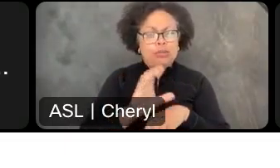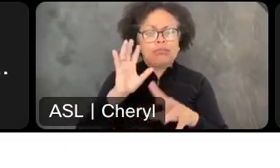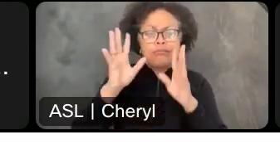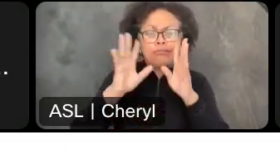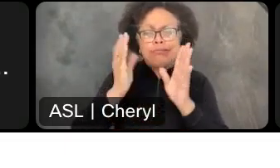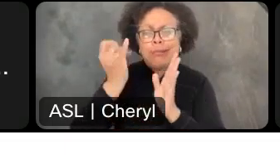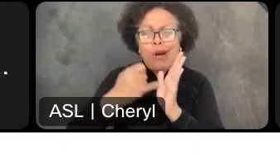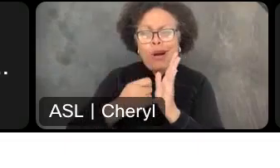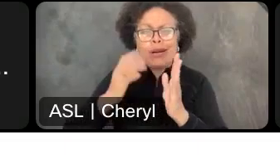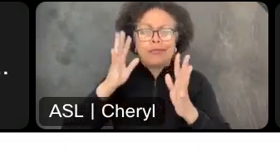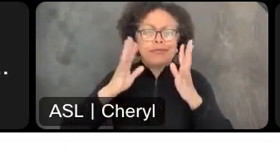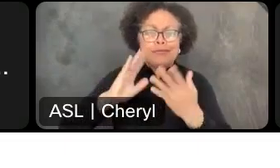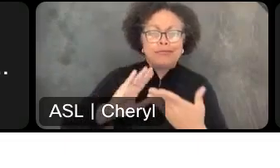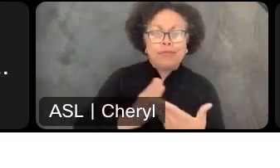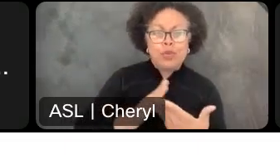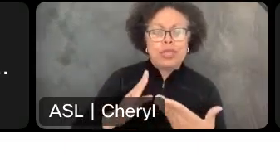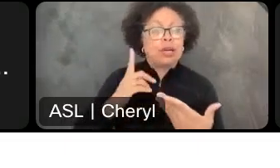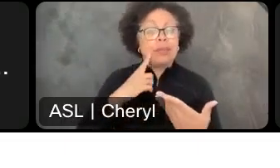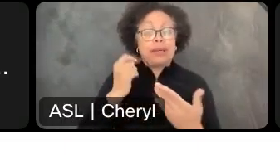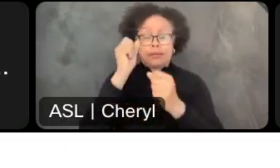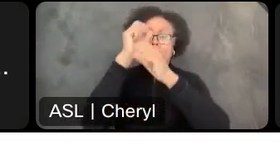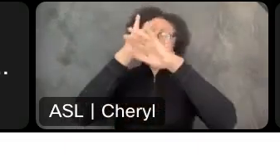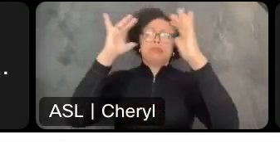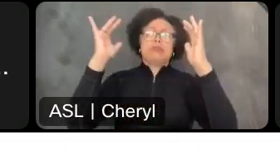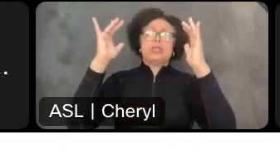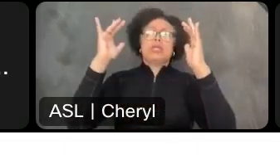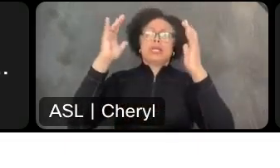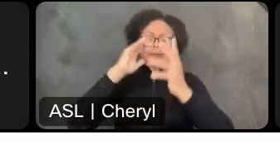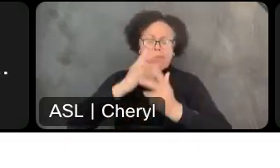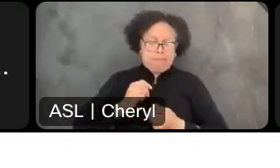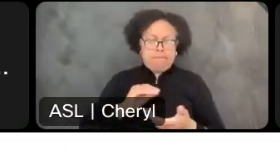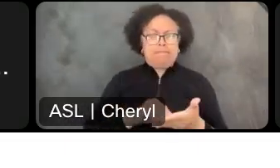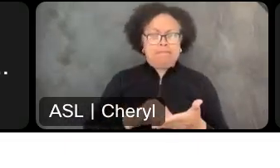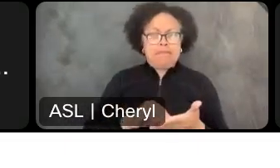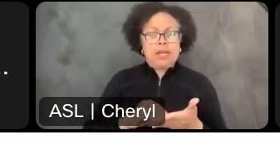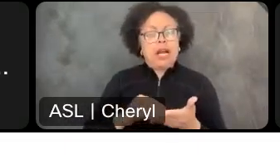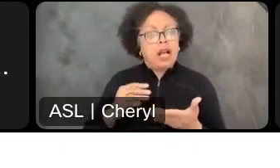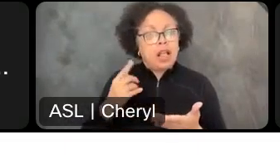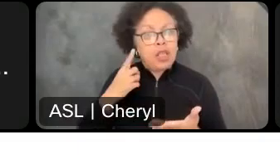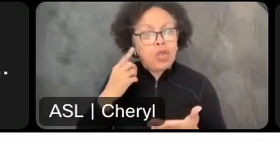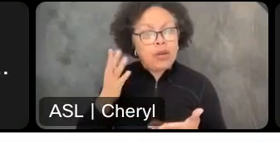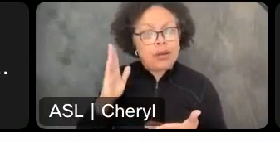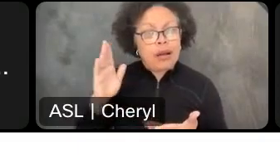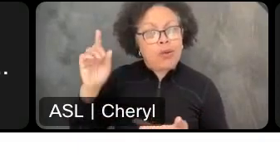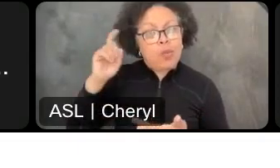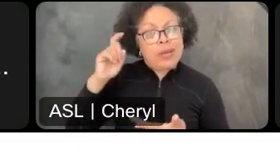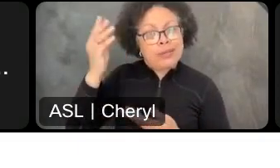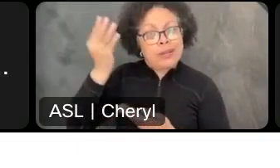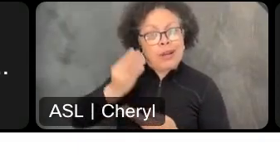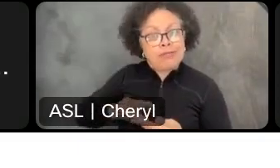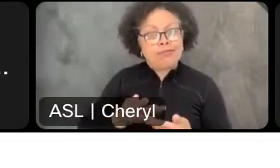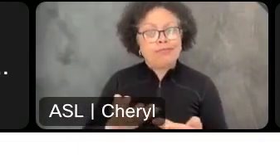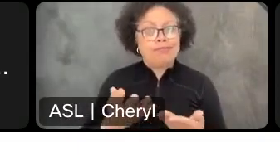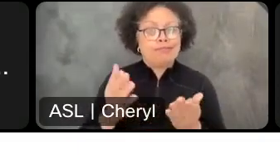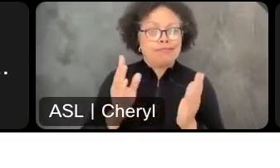music based on visions and was considered a channel for divine wisdom. I wanted to start off